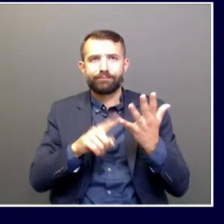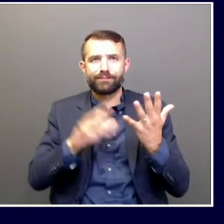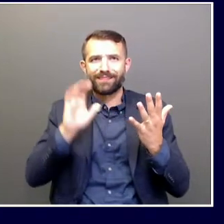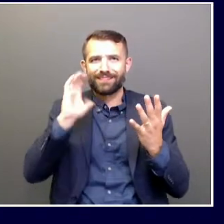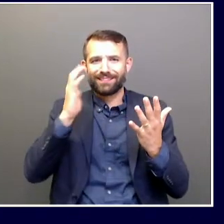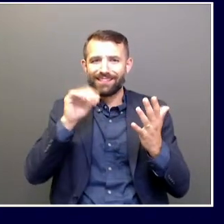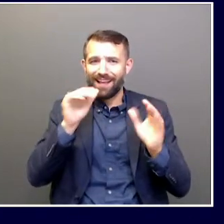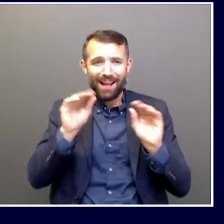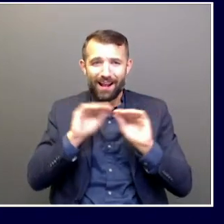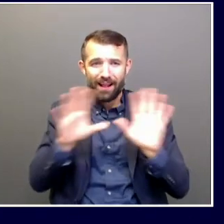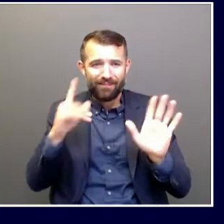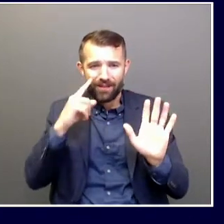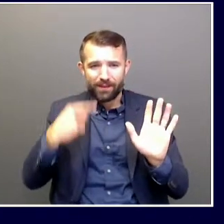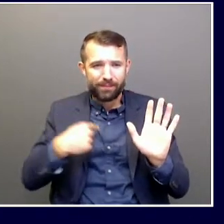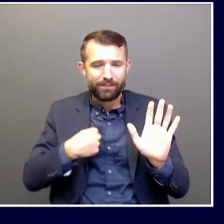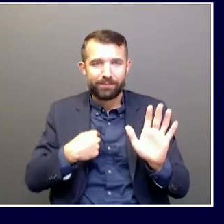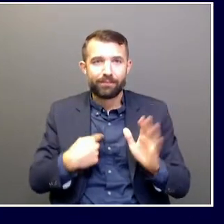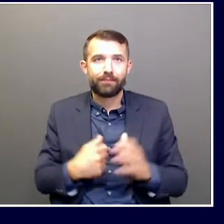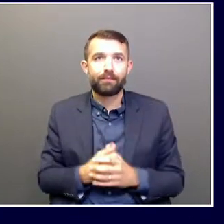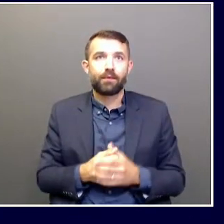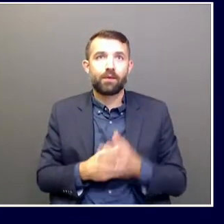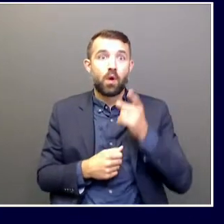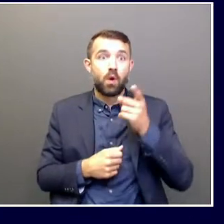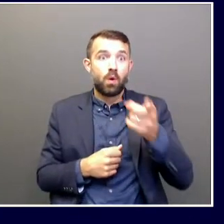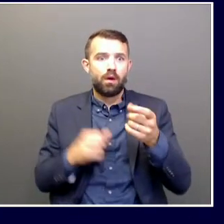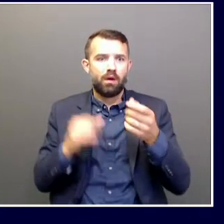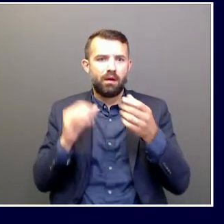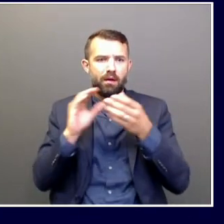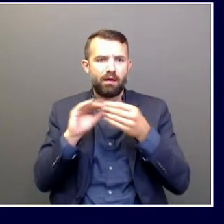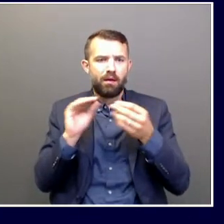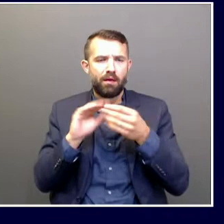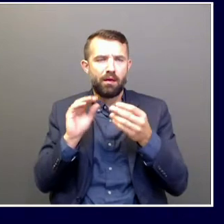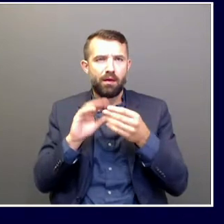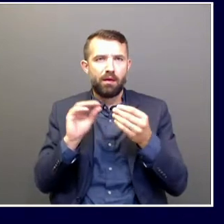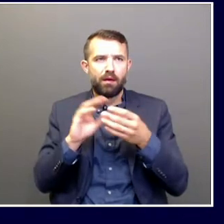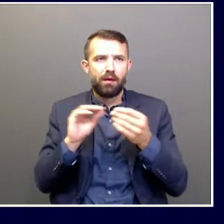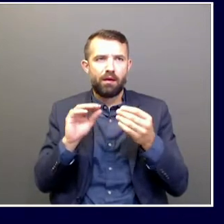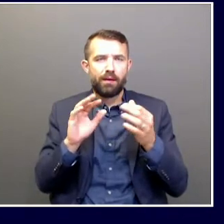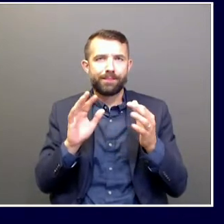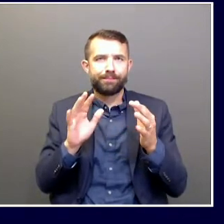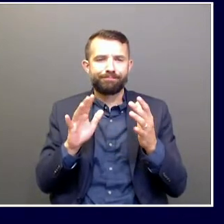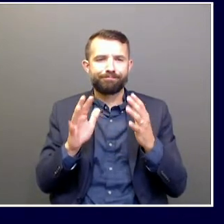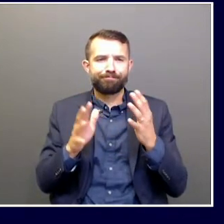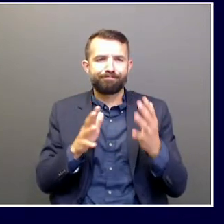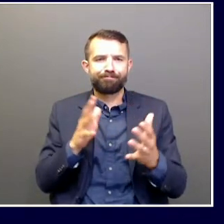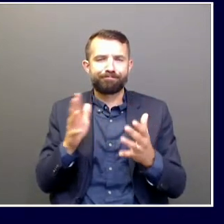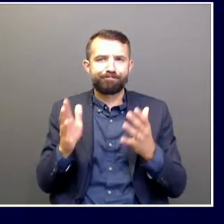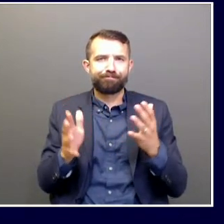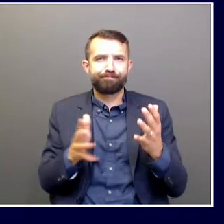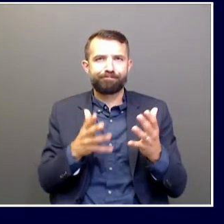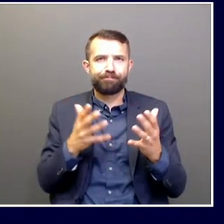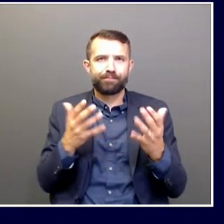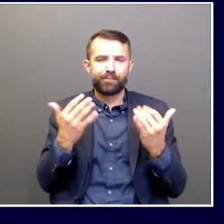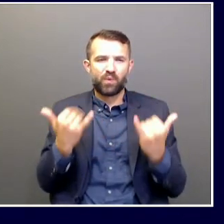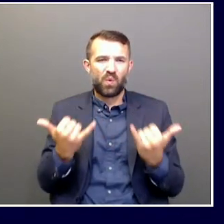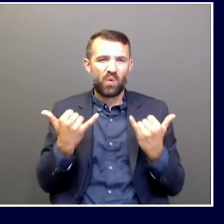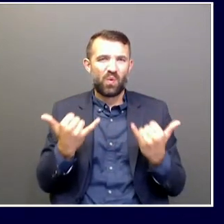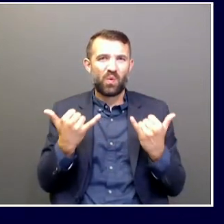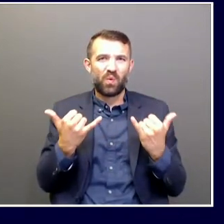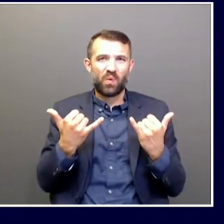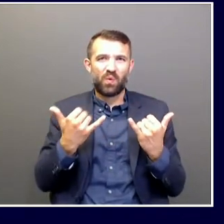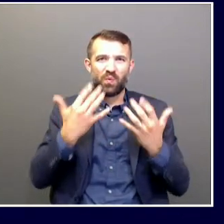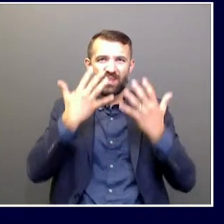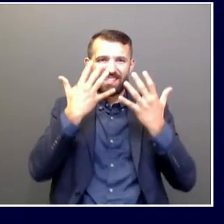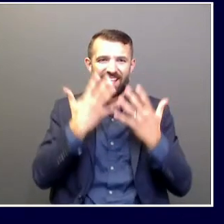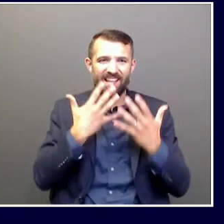You mentioned earlier, I believe you characterized the day as being sort of a day of a dark record. Is the record